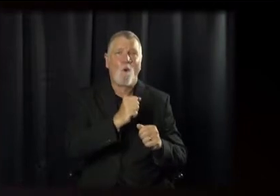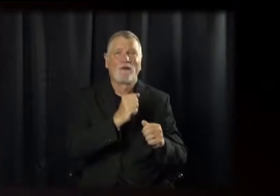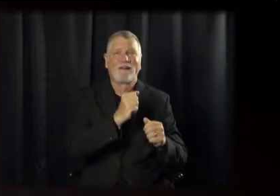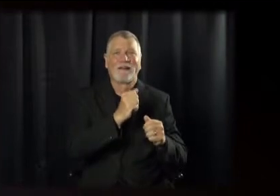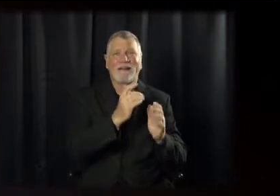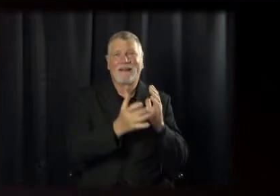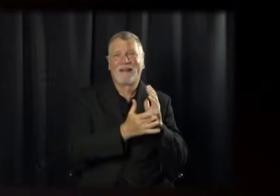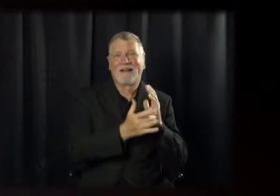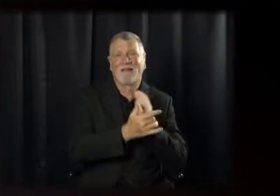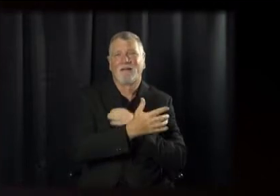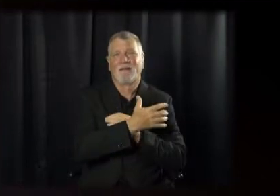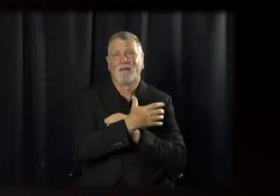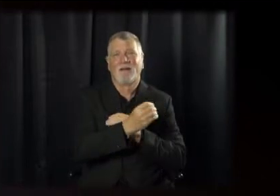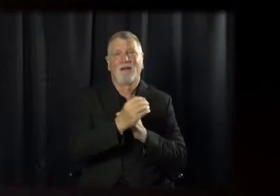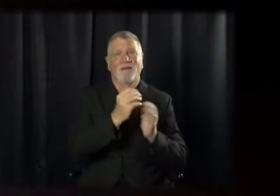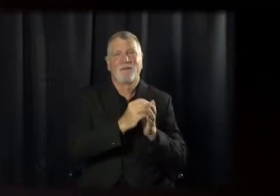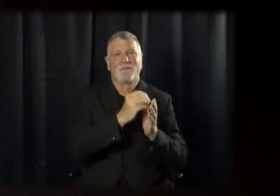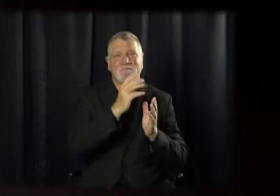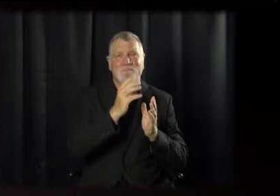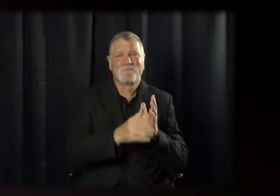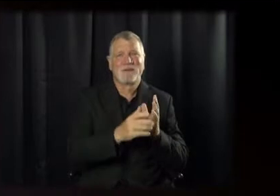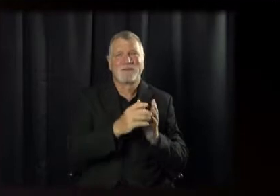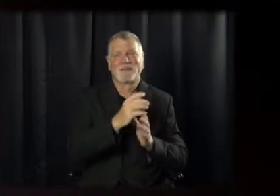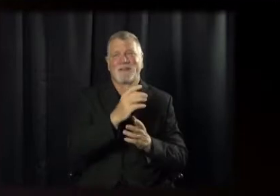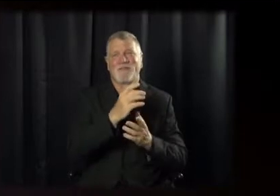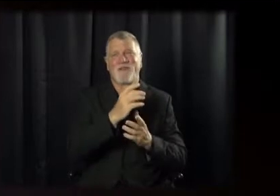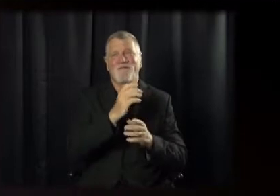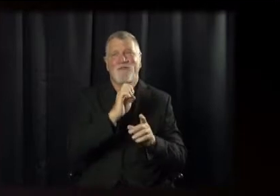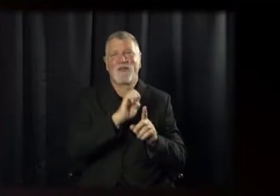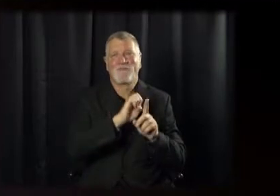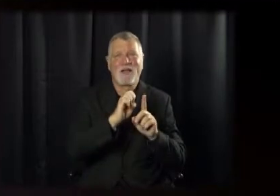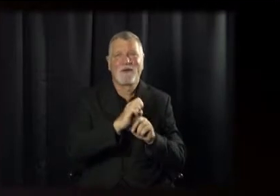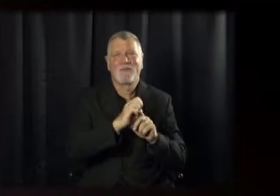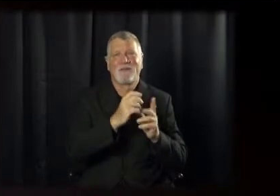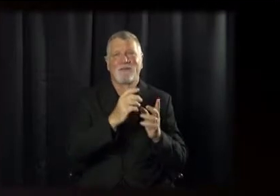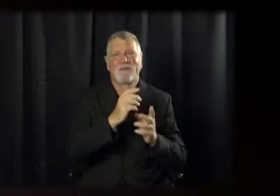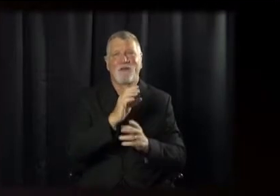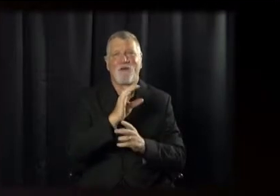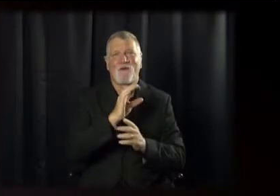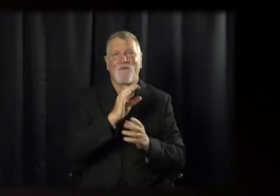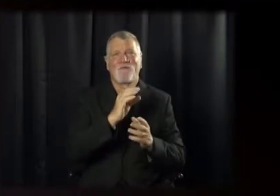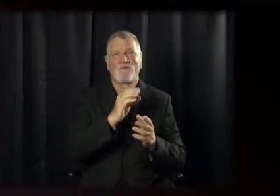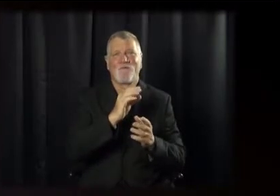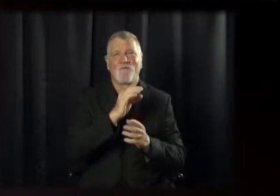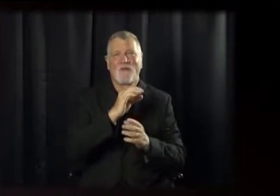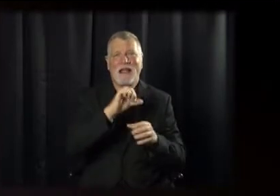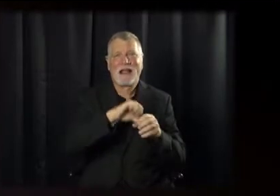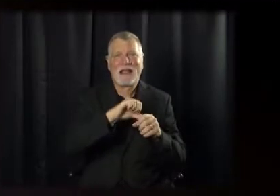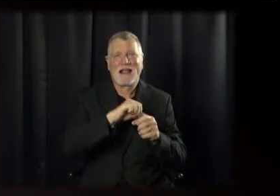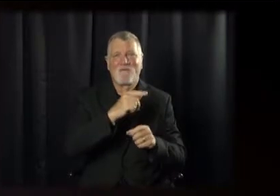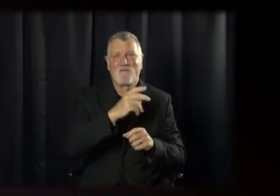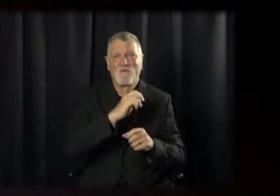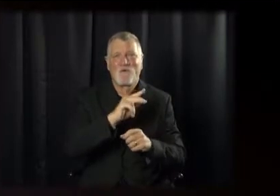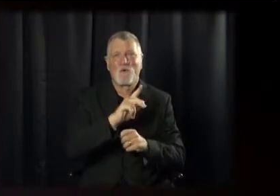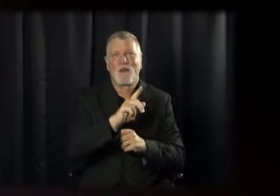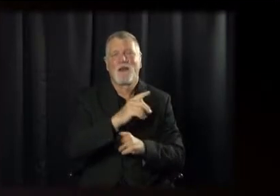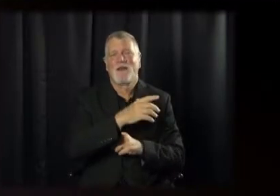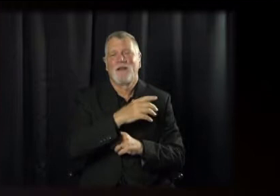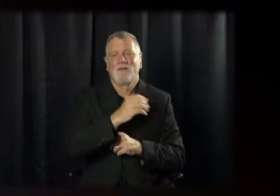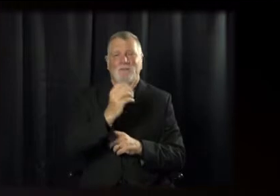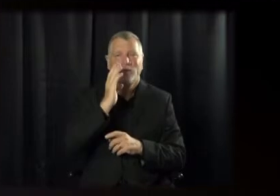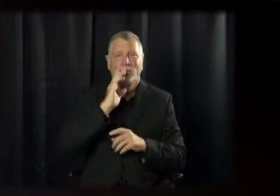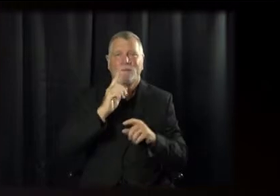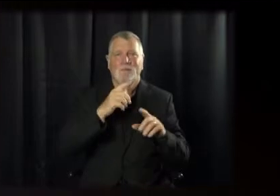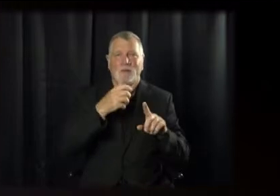and expensive, environmentally harmful fossil fuels. Prepa's dependence on expensive and volatile fossil fuels